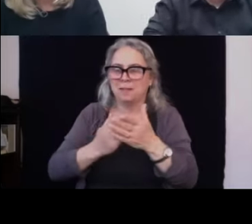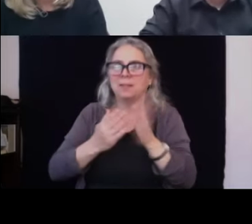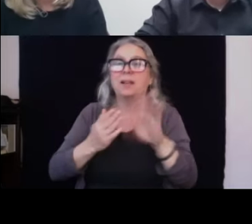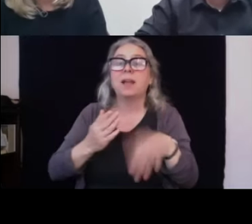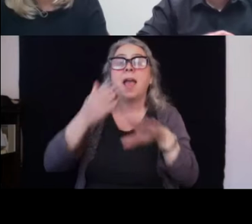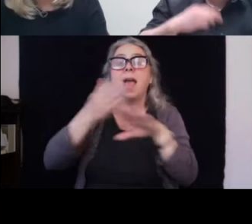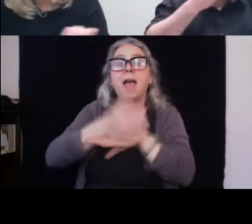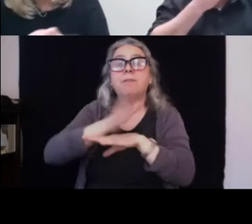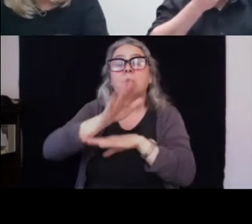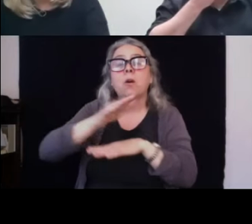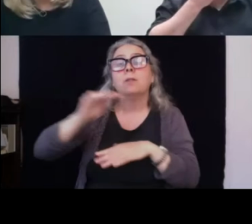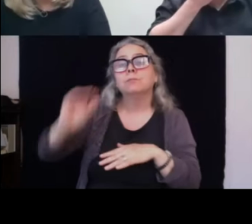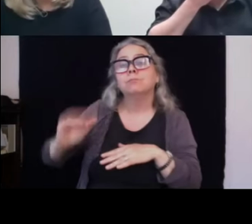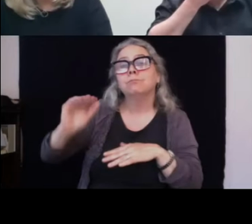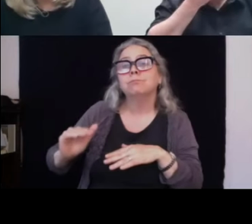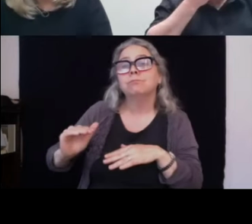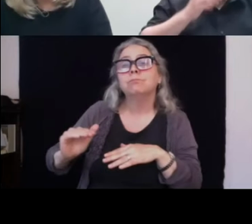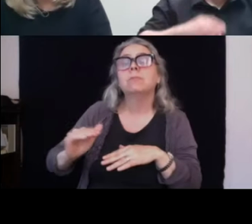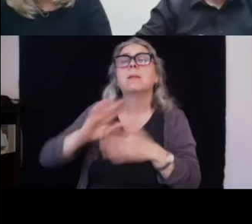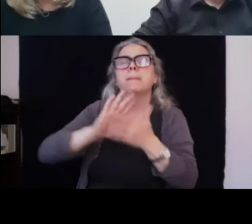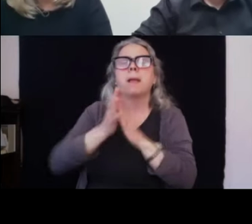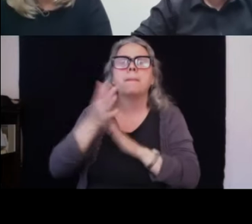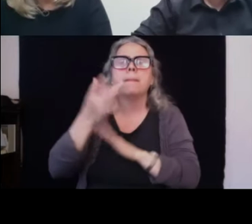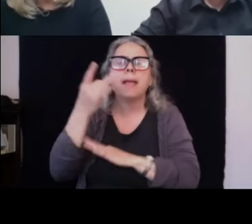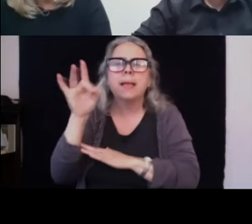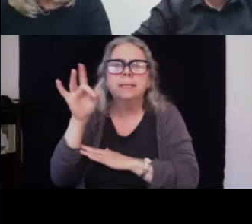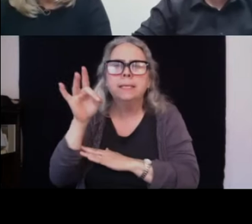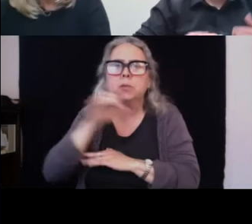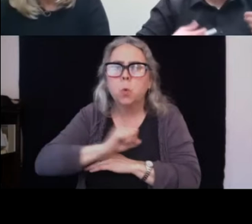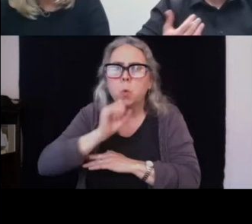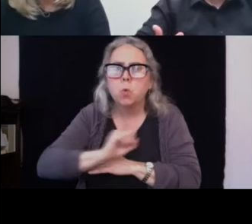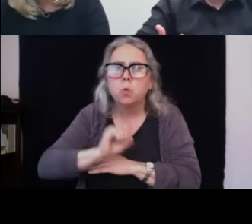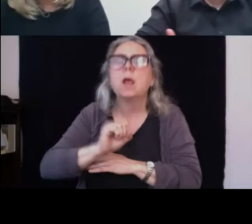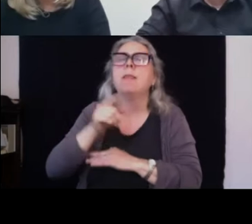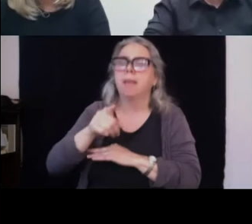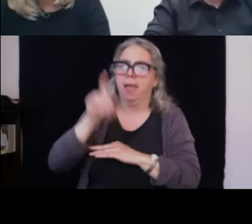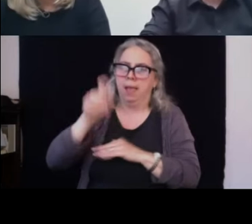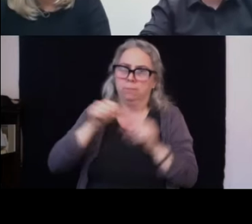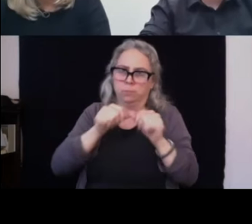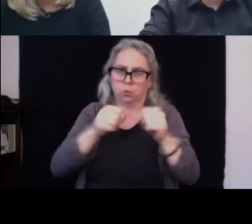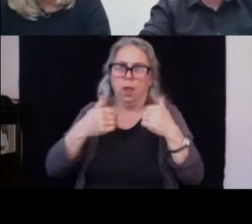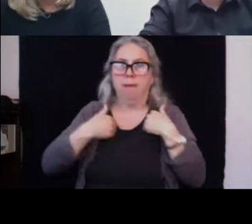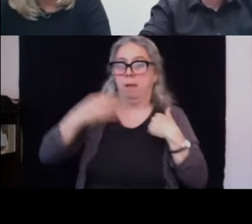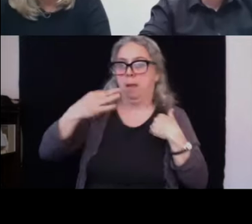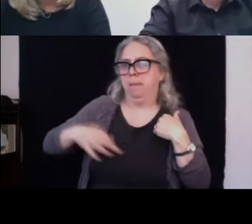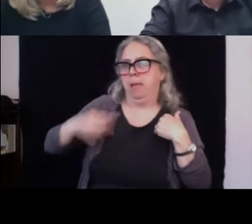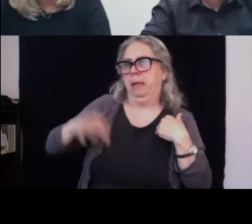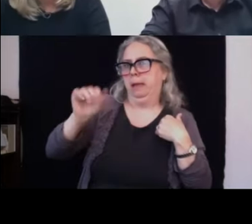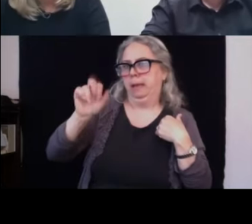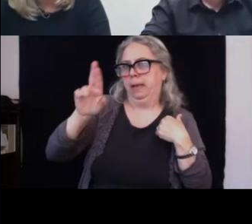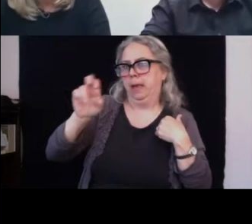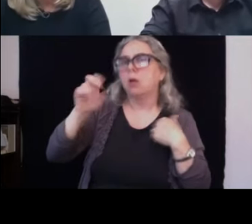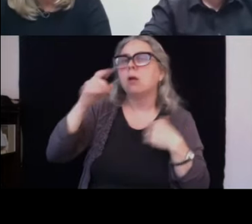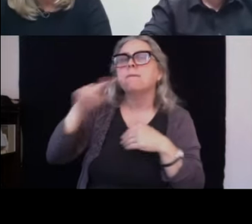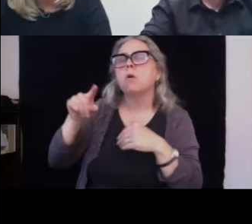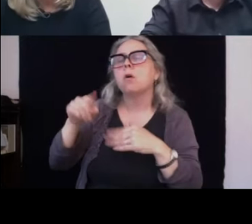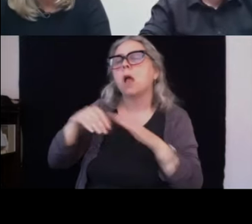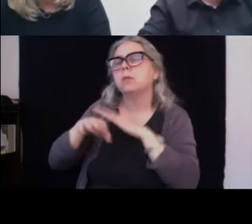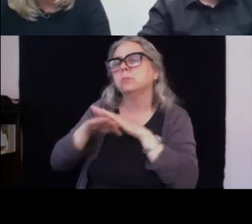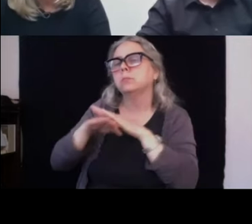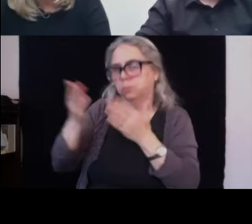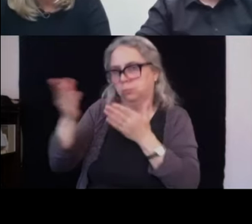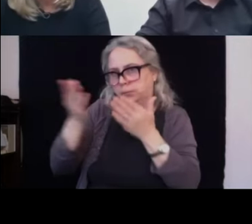turns 18, they do need to continue to have MaineCare to access these services.